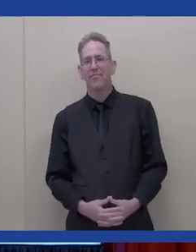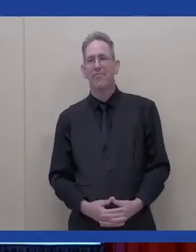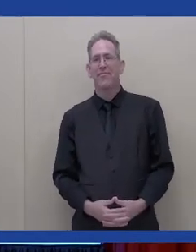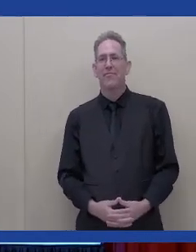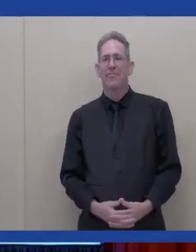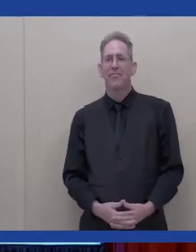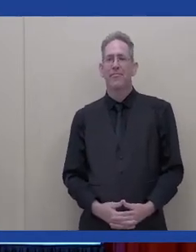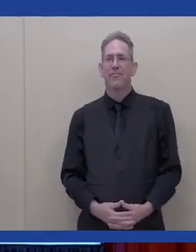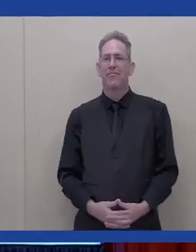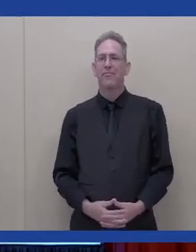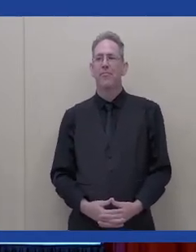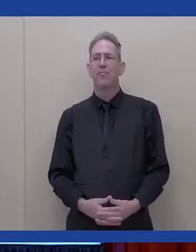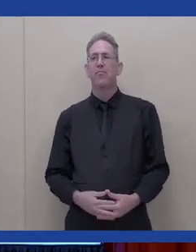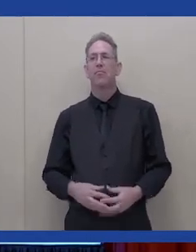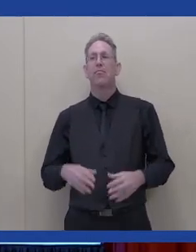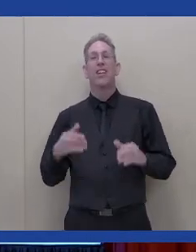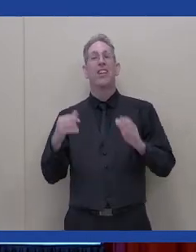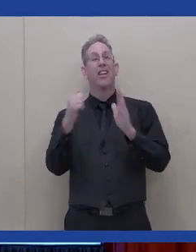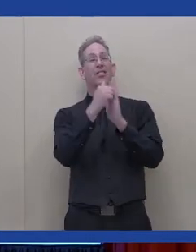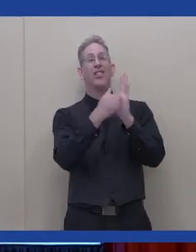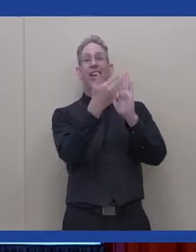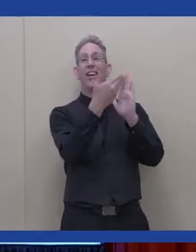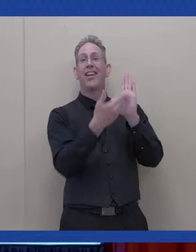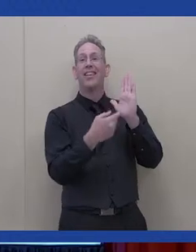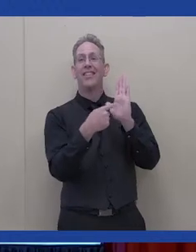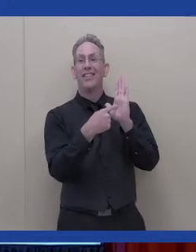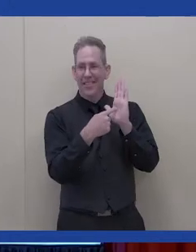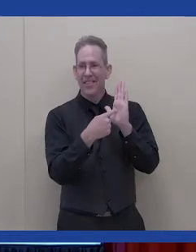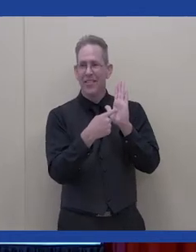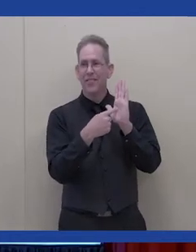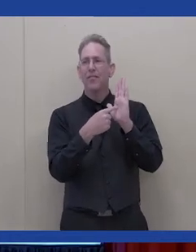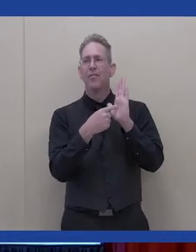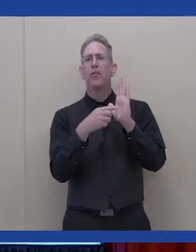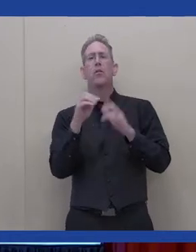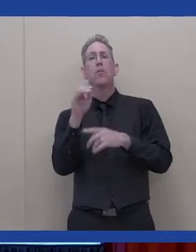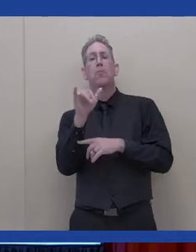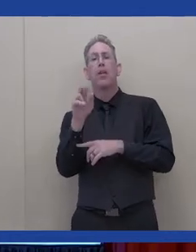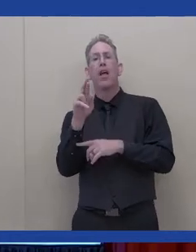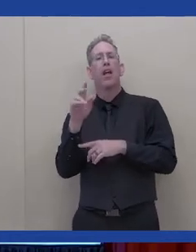Item on the agenda is the mayor's oath of office.